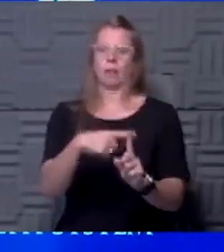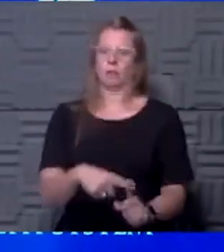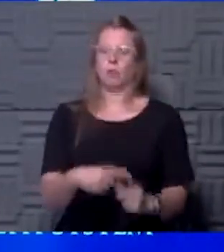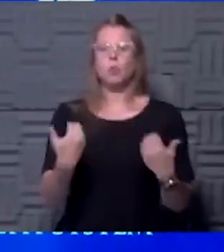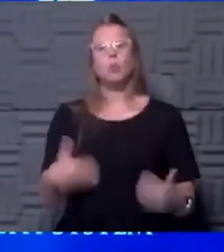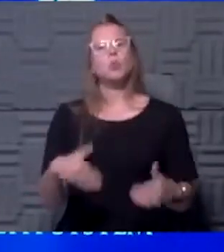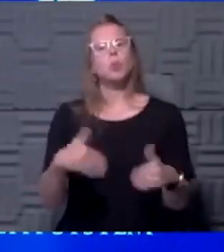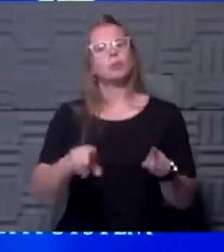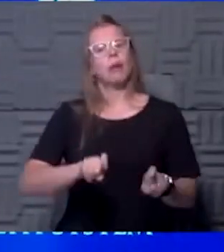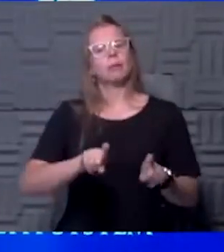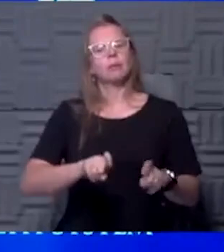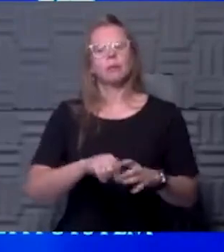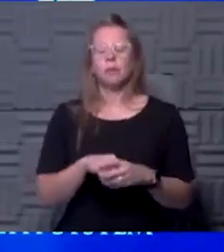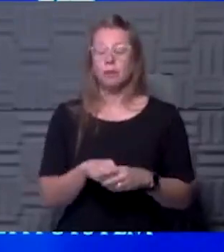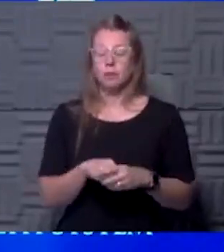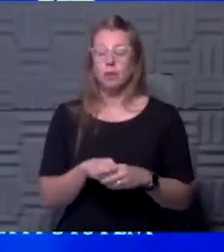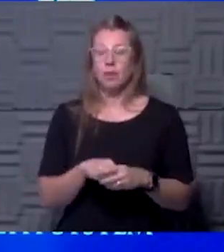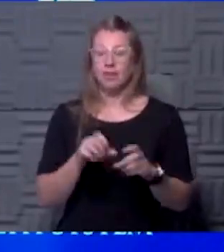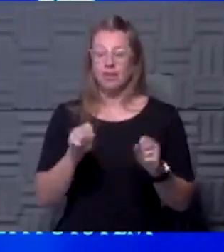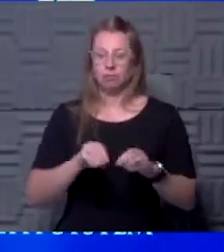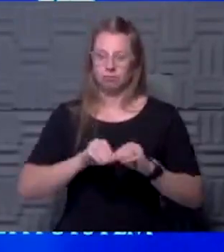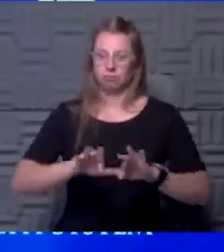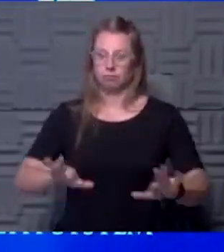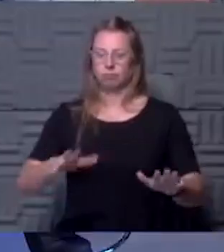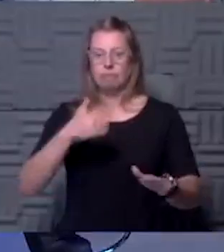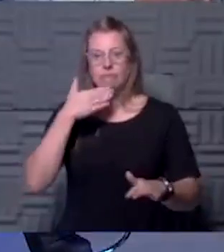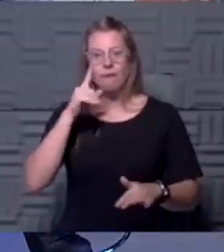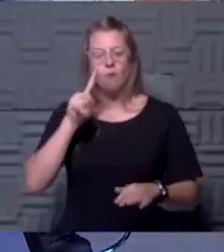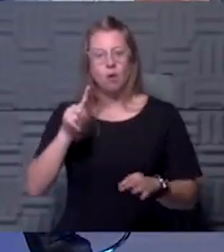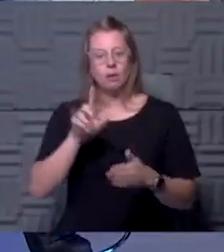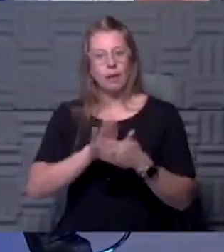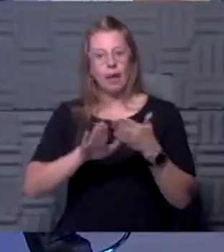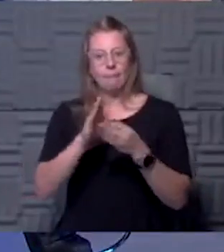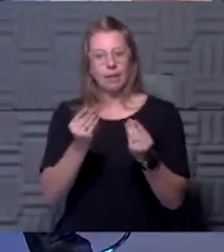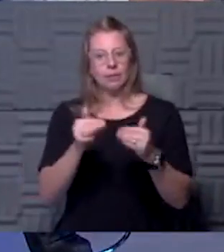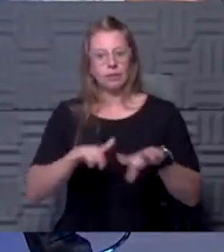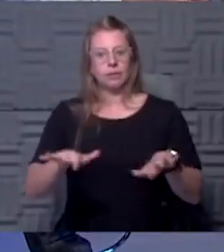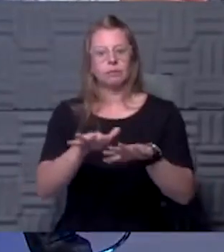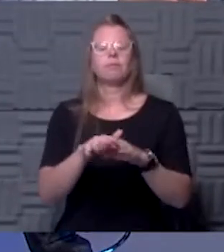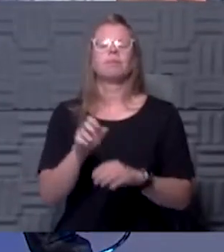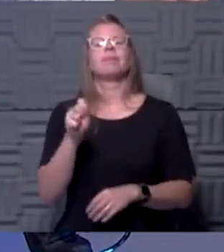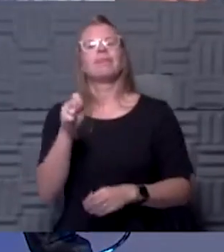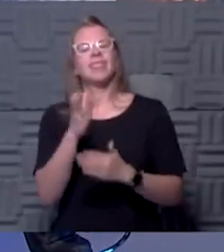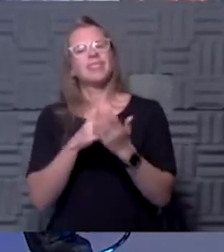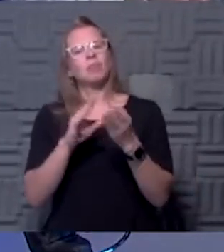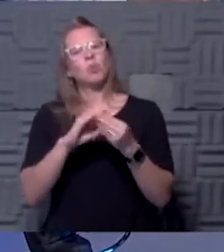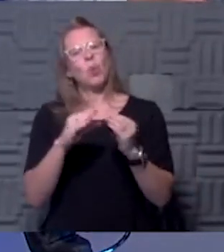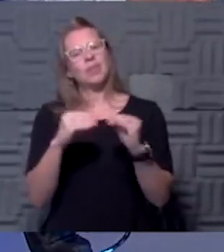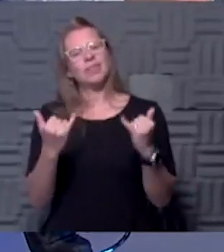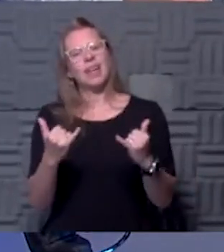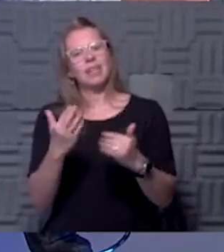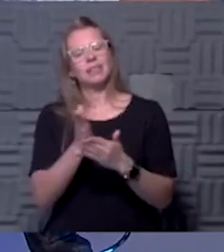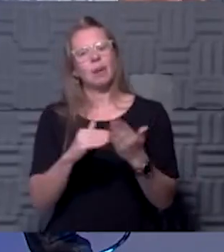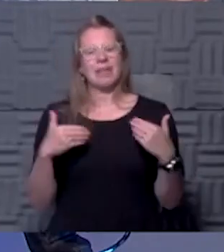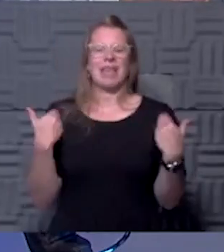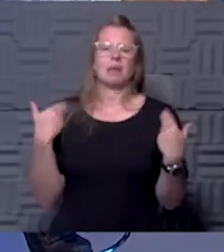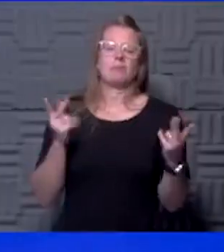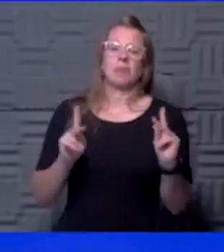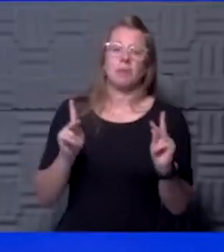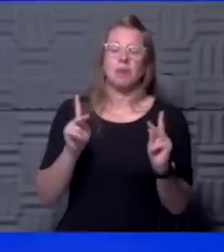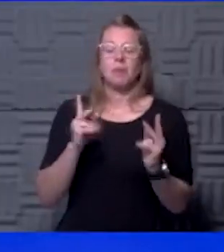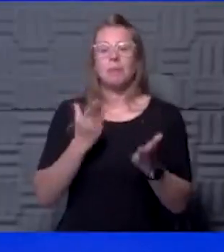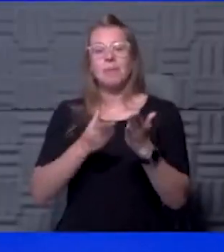Man, that could portend badly for the campus. Yeah, just some of the stories today about, just some of the young people maybe